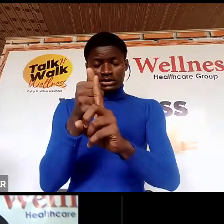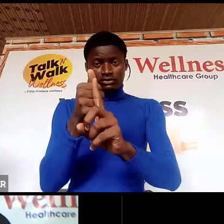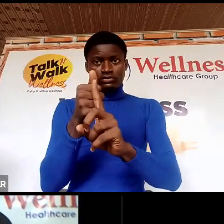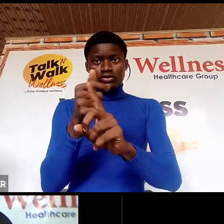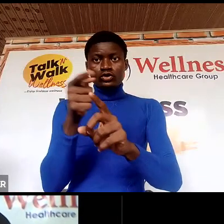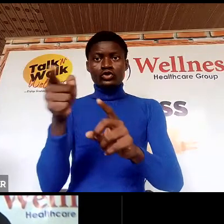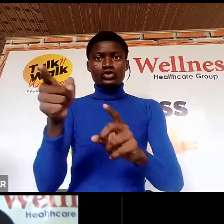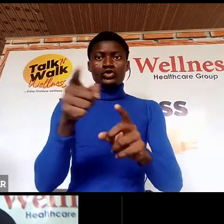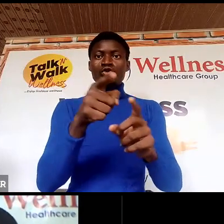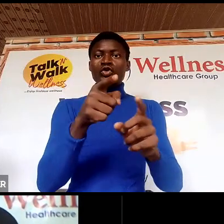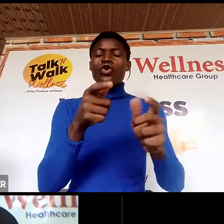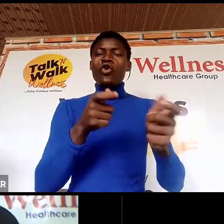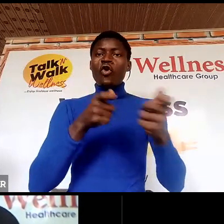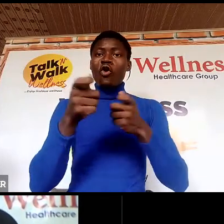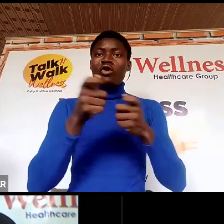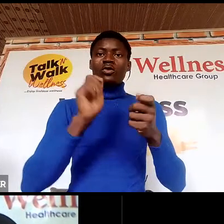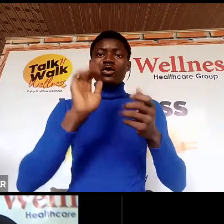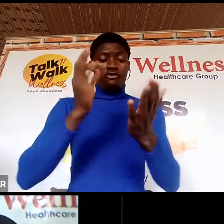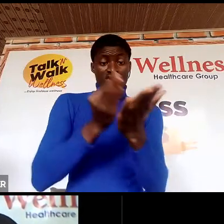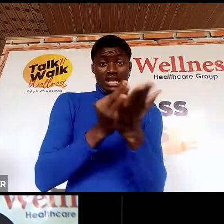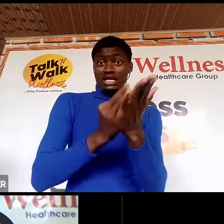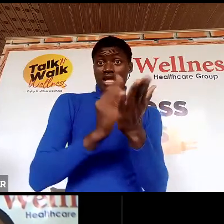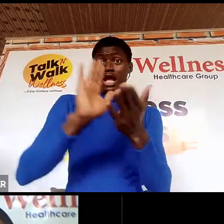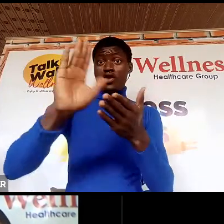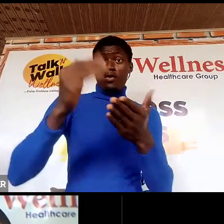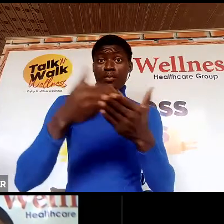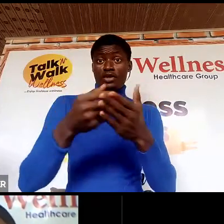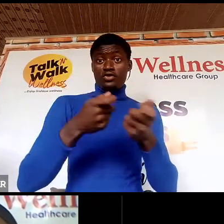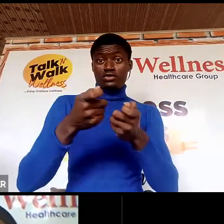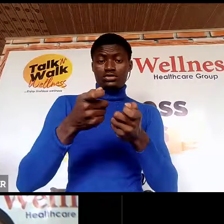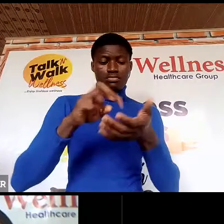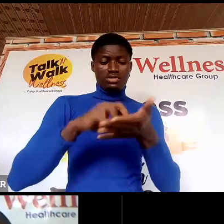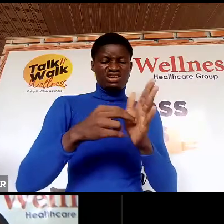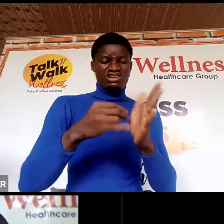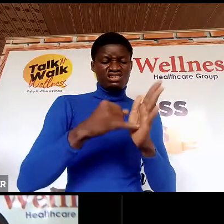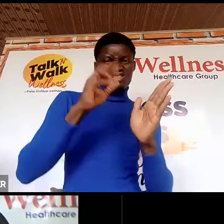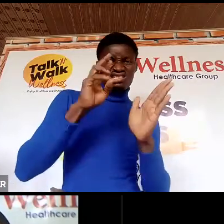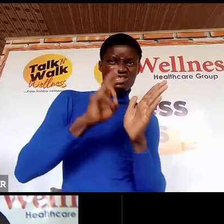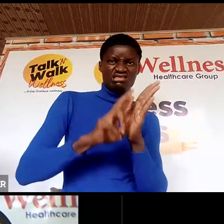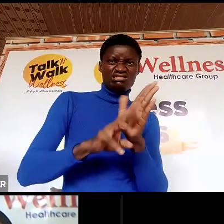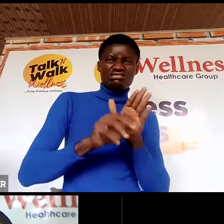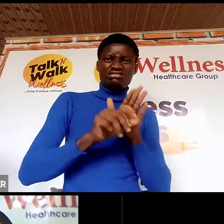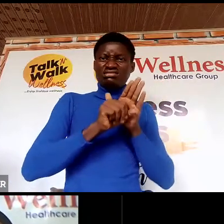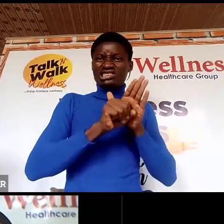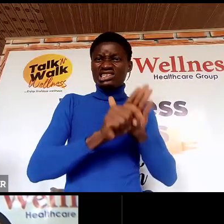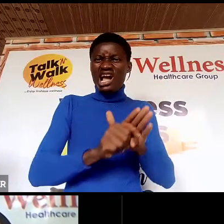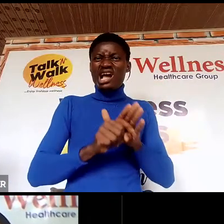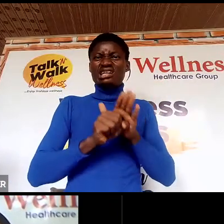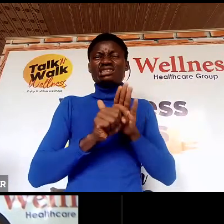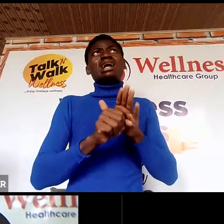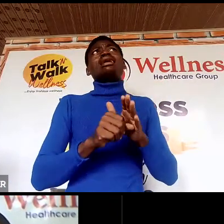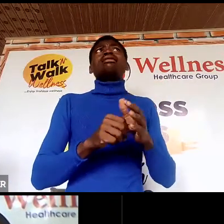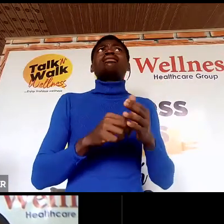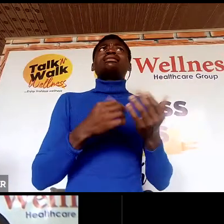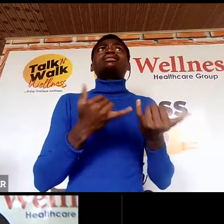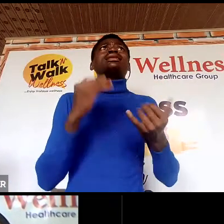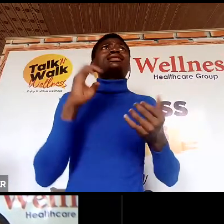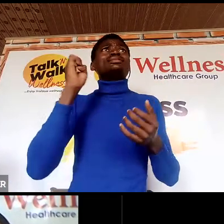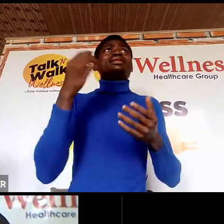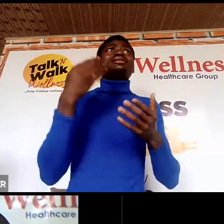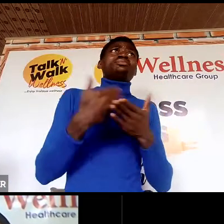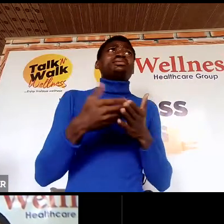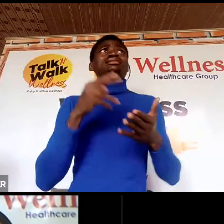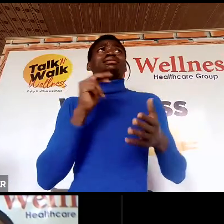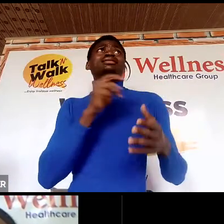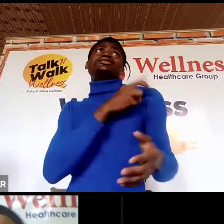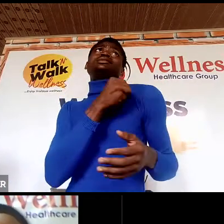own stress level, you are not running helter skelter, and you don't hear a news and you think, oh God, what am I going to do?